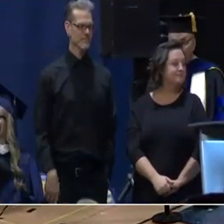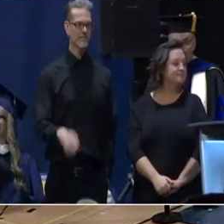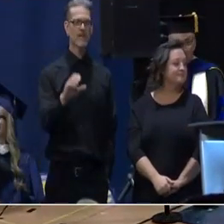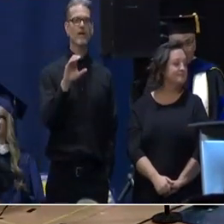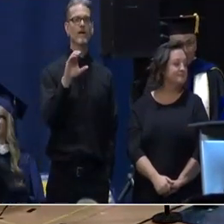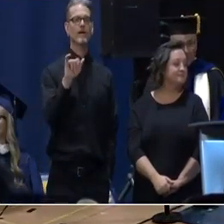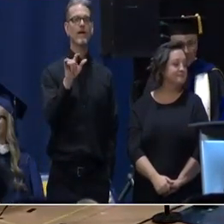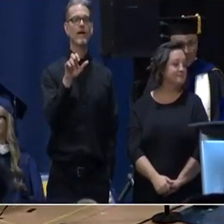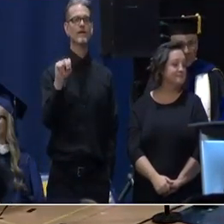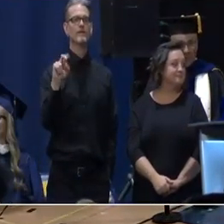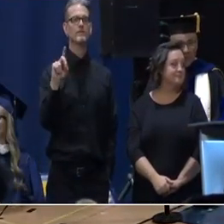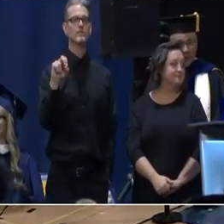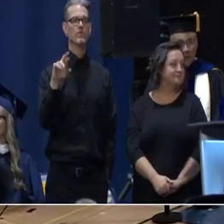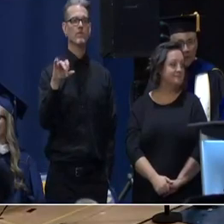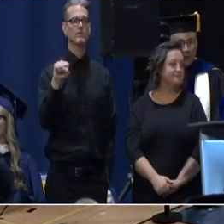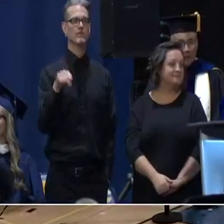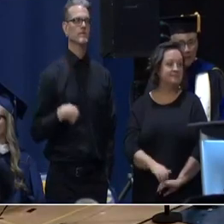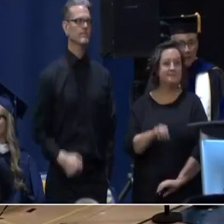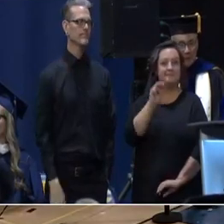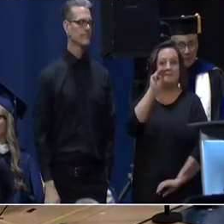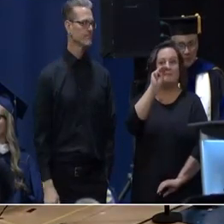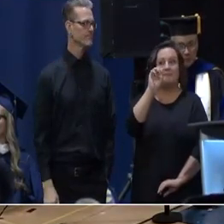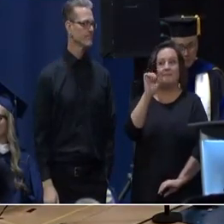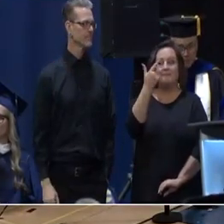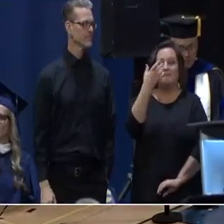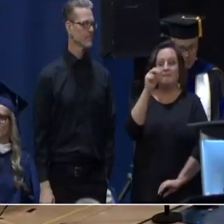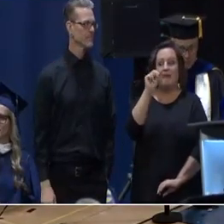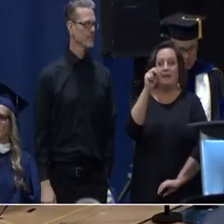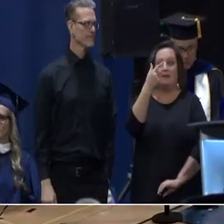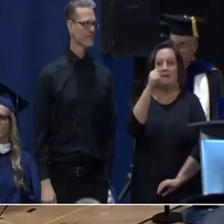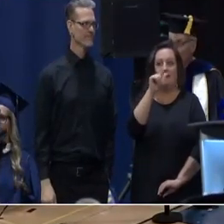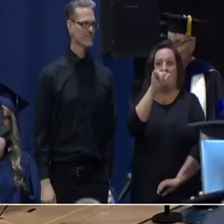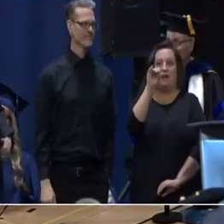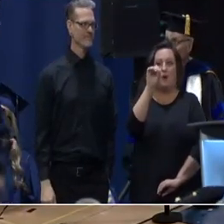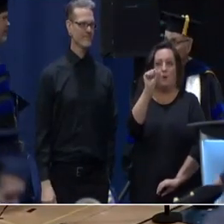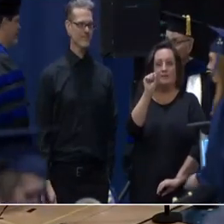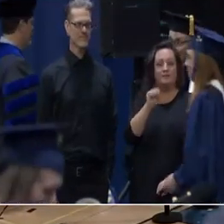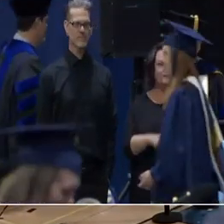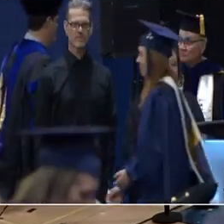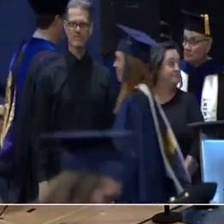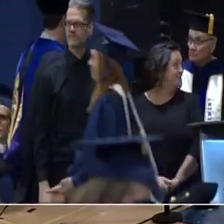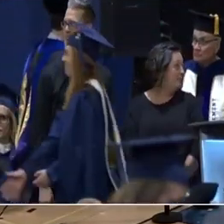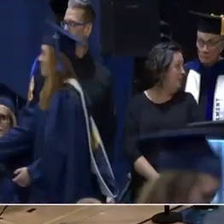Caitlin Doris. Megan Gallegos.